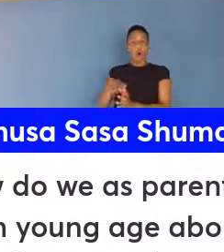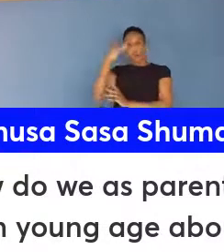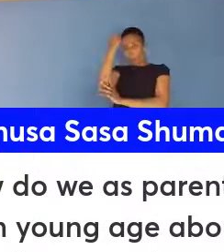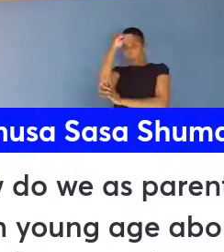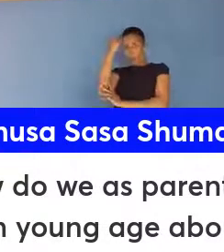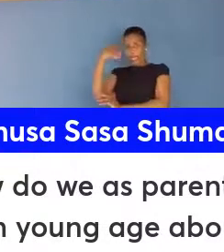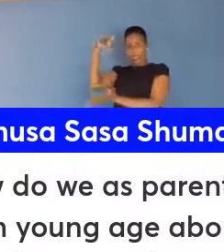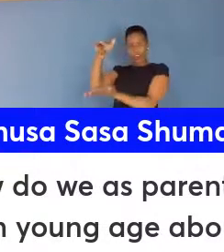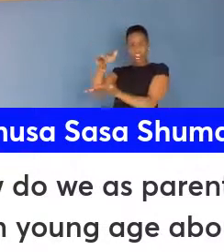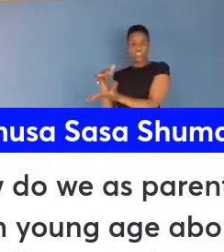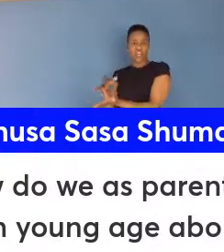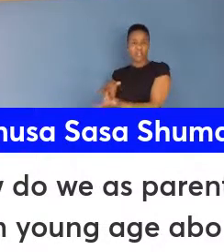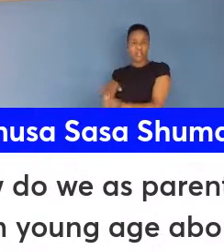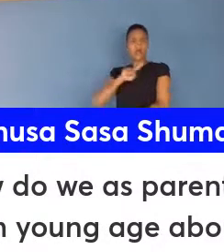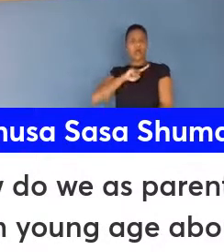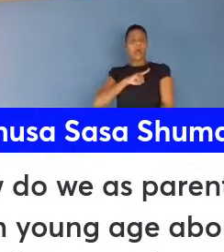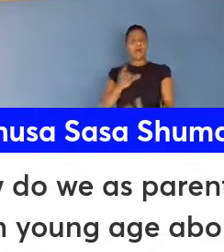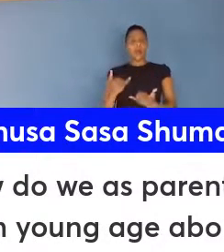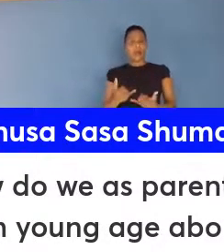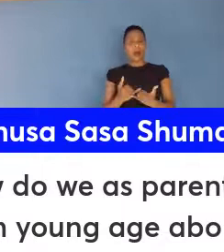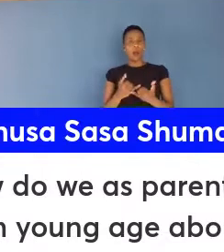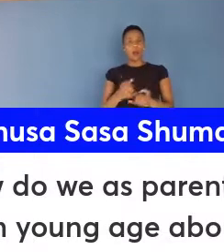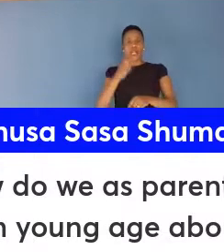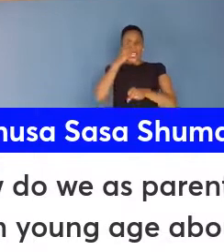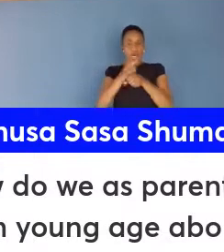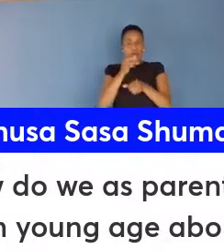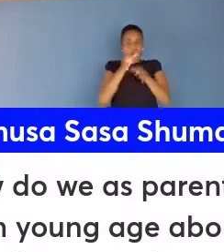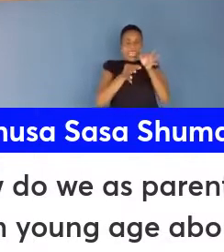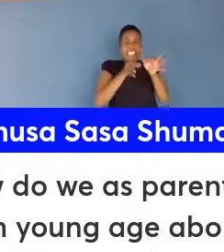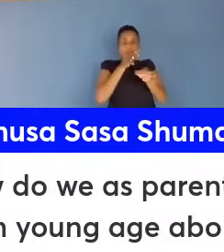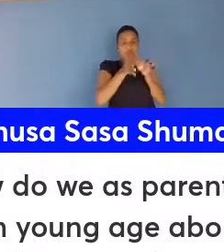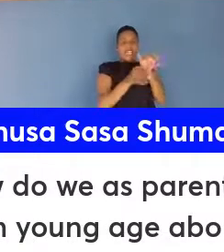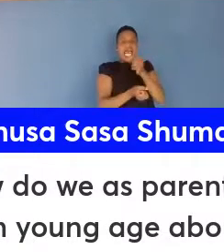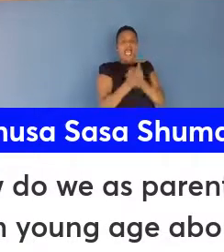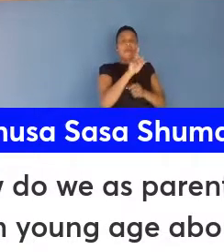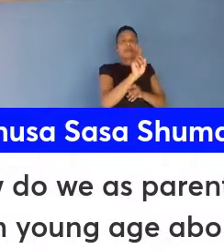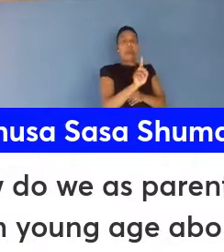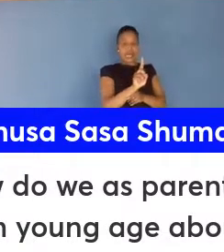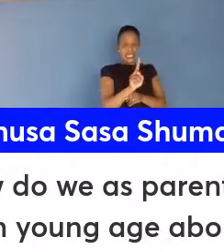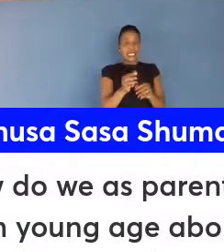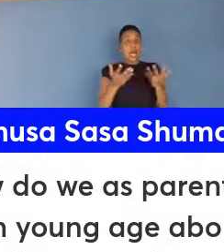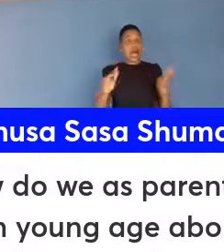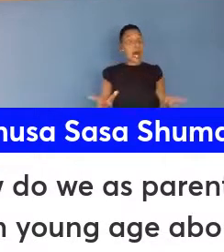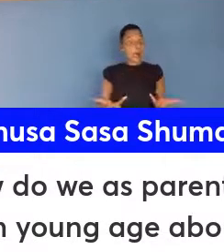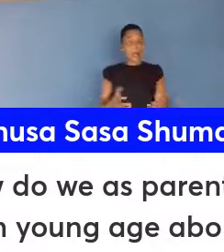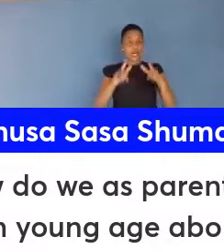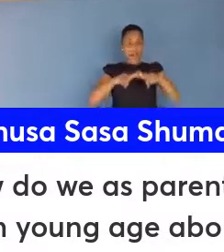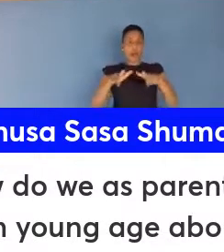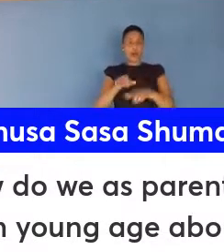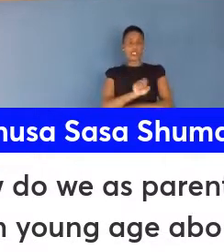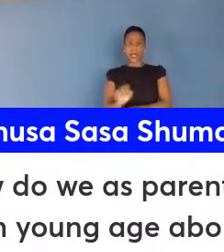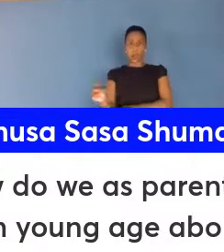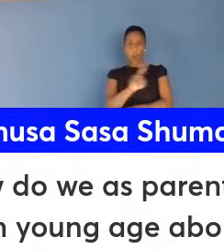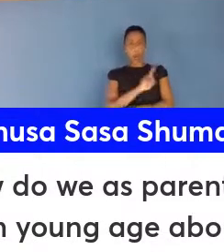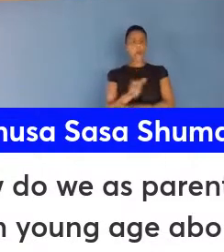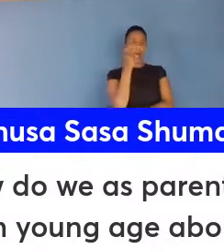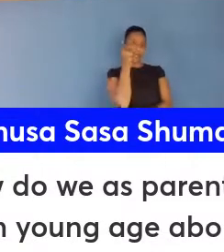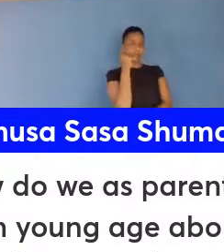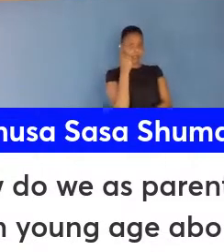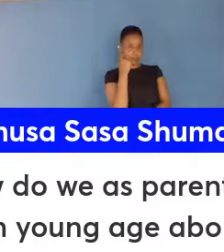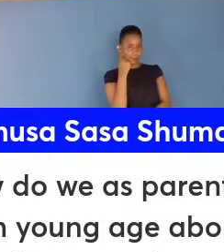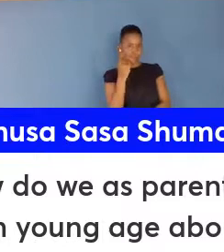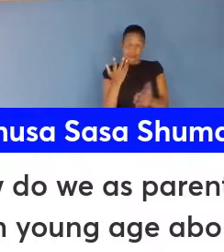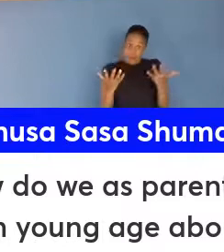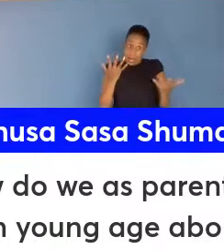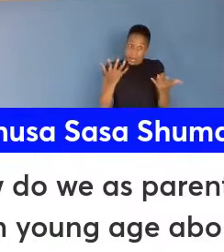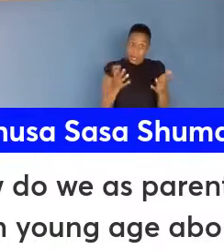have to explain what happened in a language that nobody understands. If they do have an interpreter, if they are